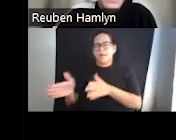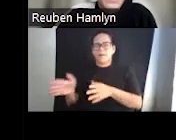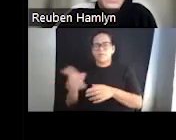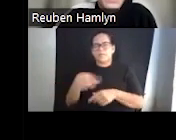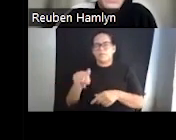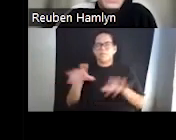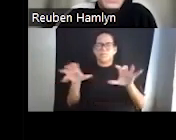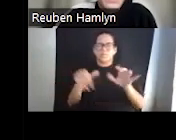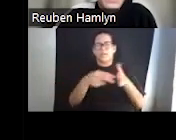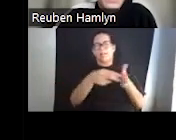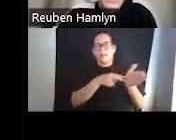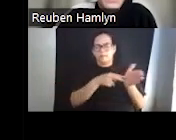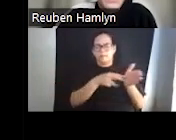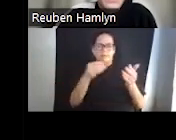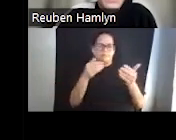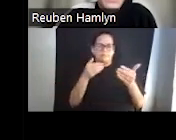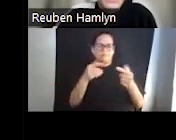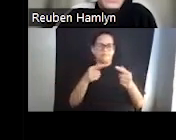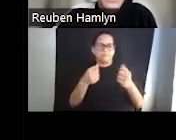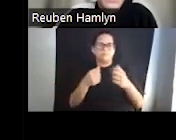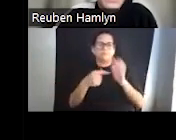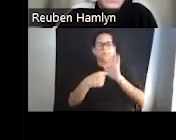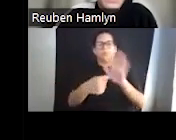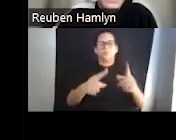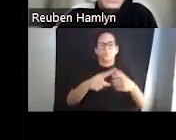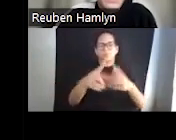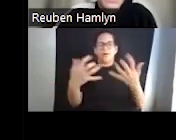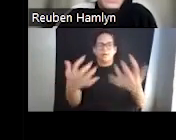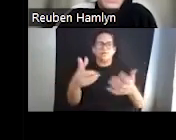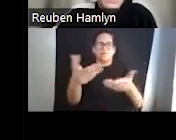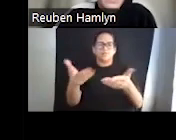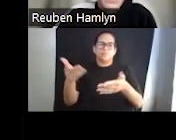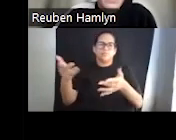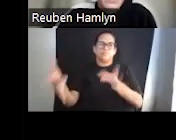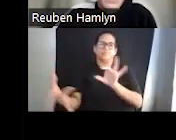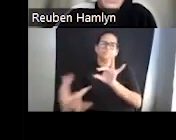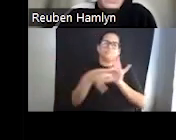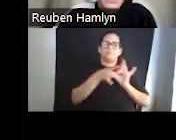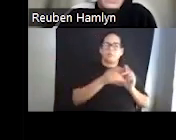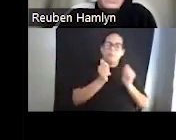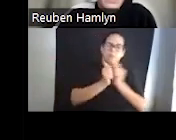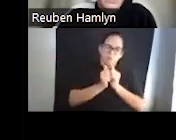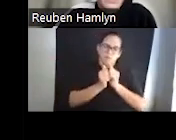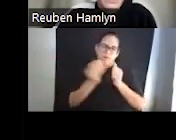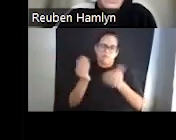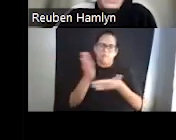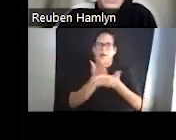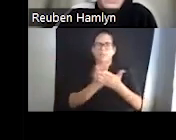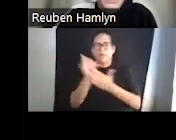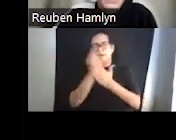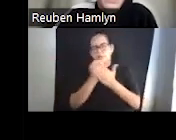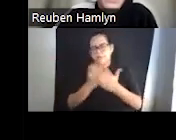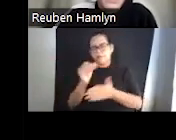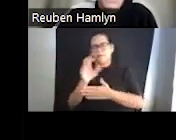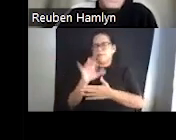doing this labeling and disclosing to the audience in a way that, like, you bring them along and it's part of the artistry and the